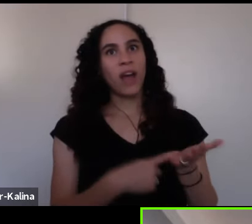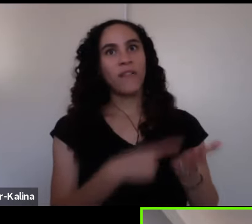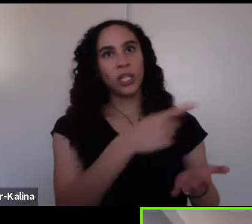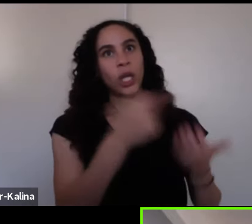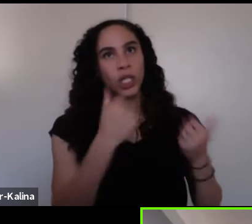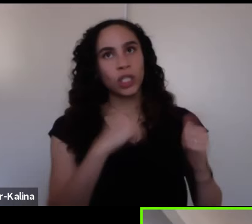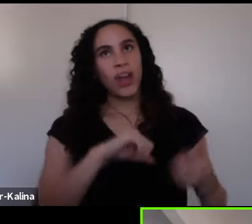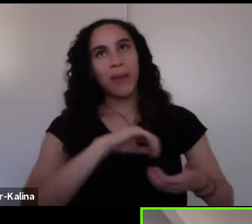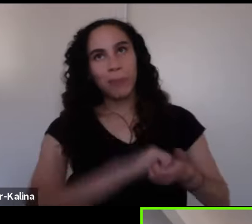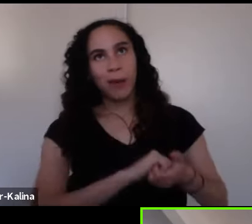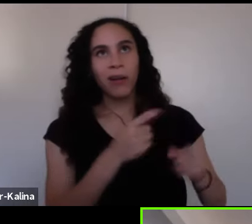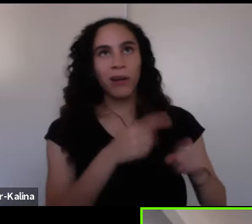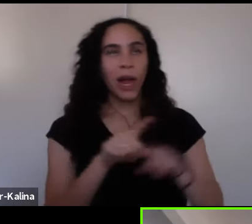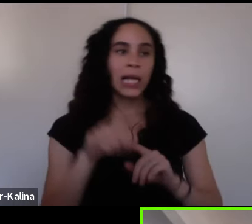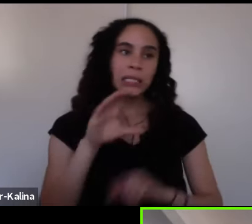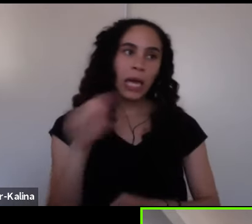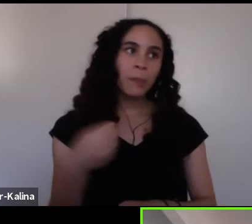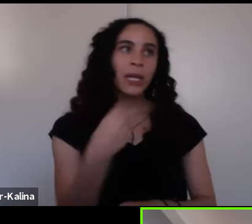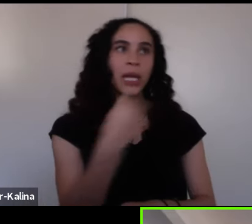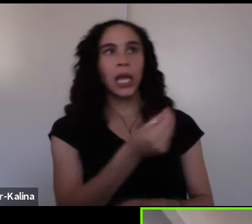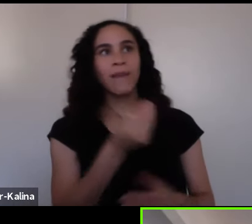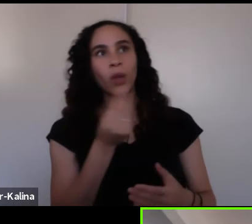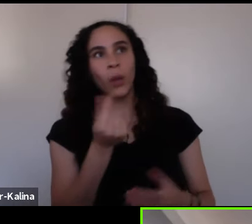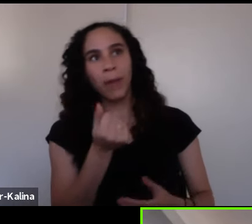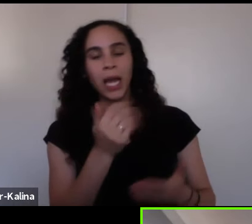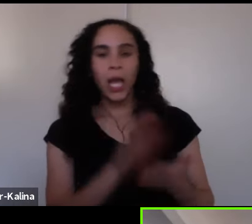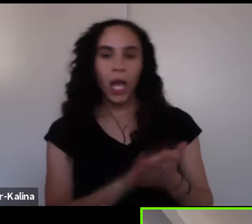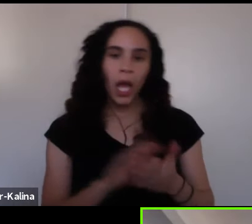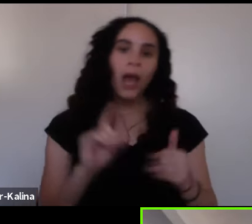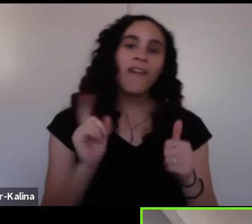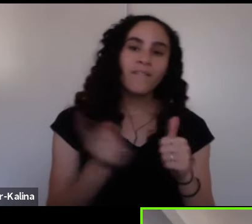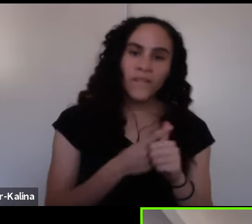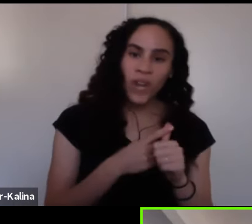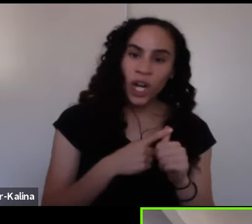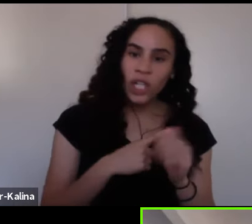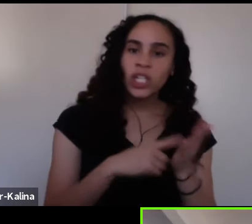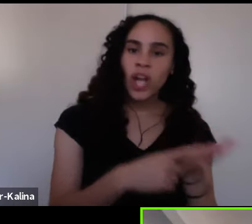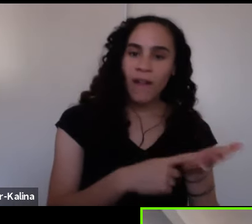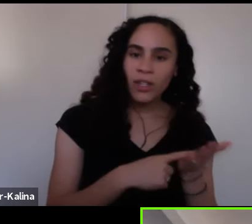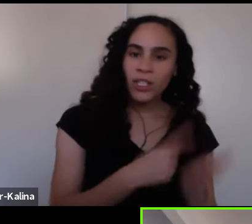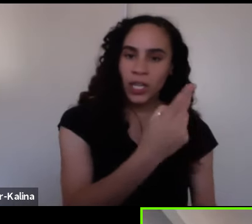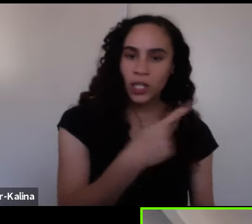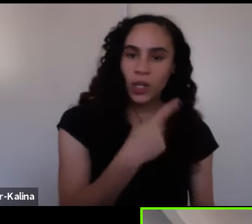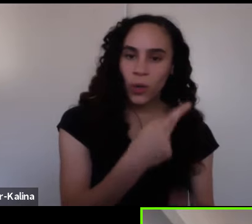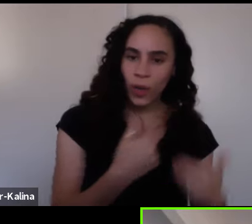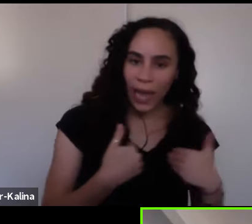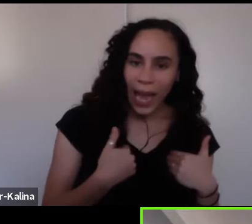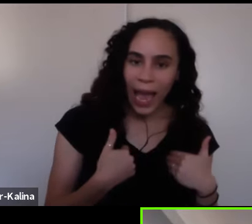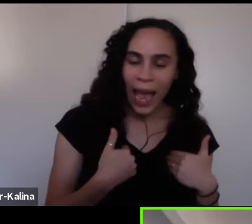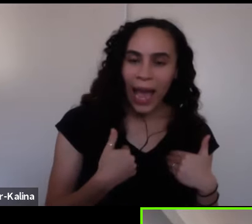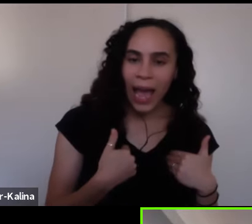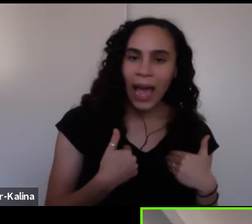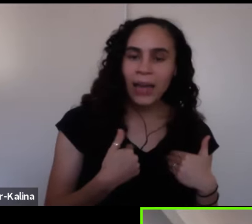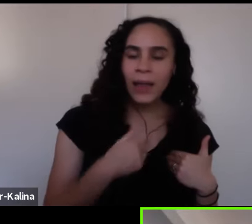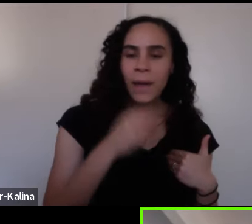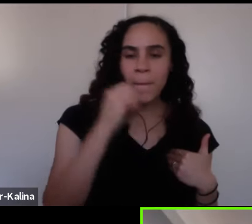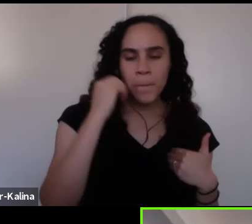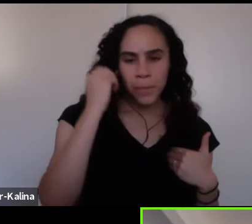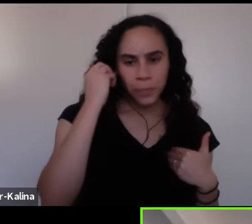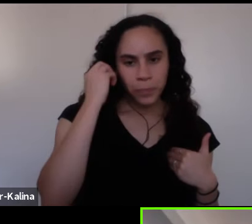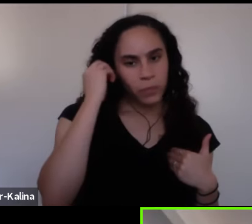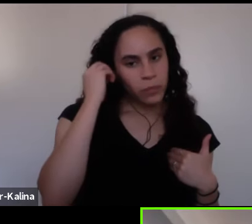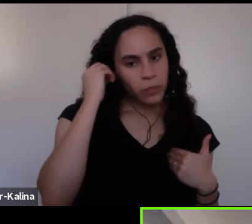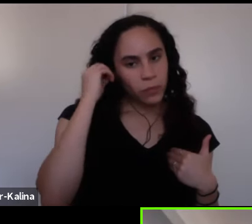up with you as a company and give you money. And the first conversation that you and I had, it was at